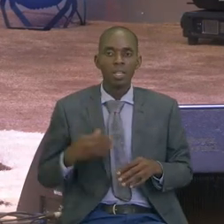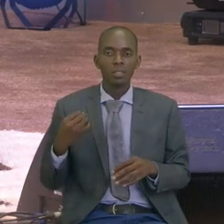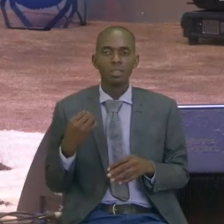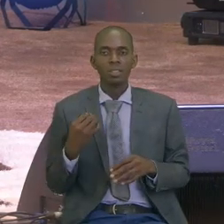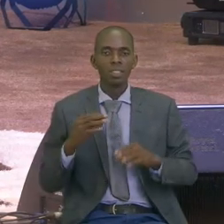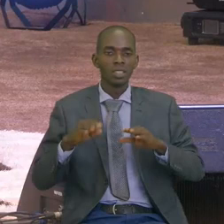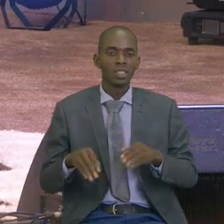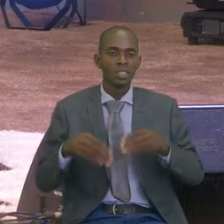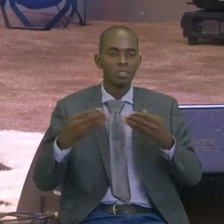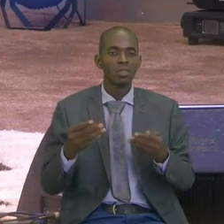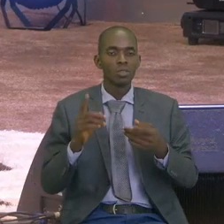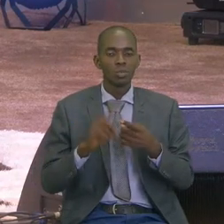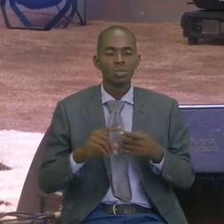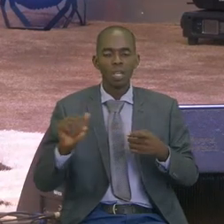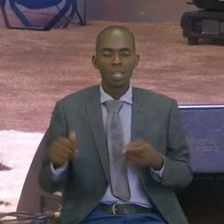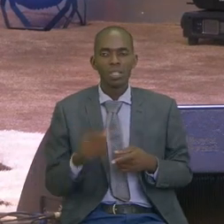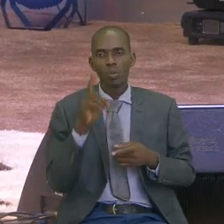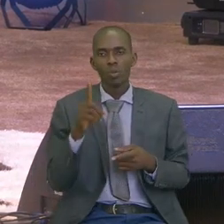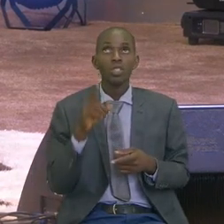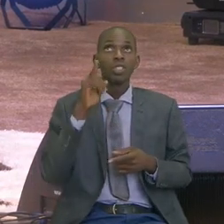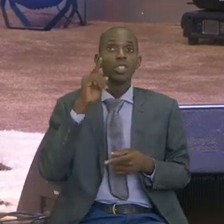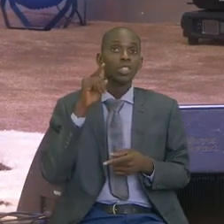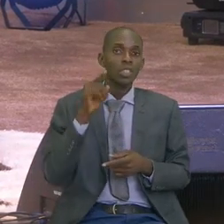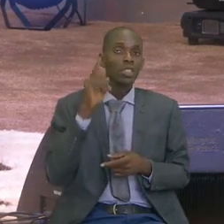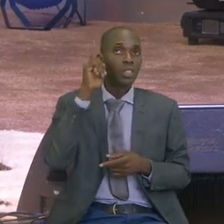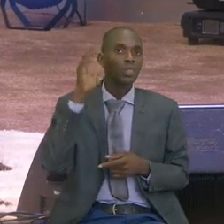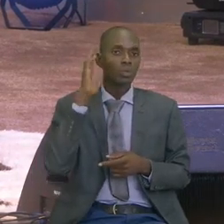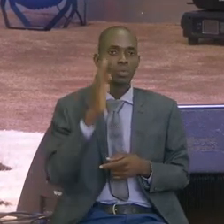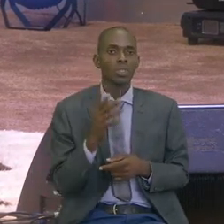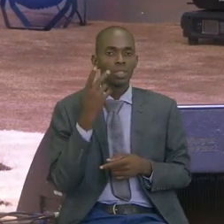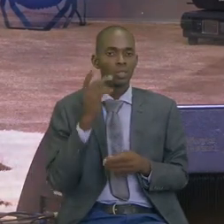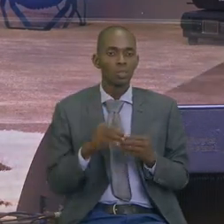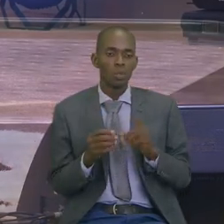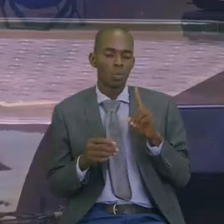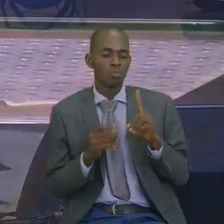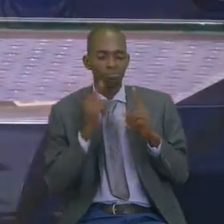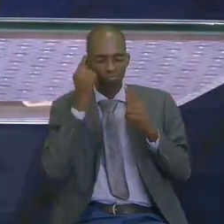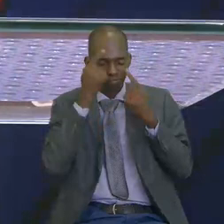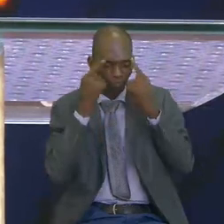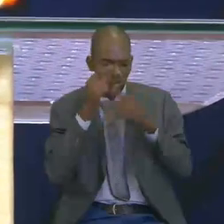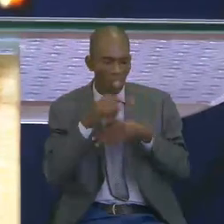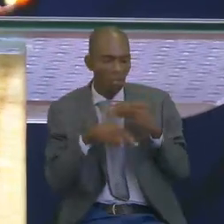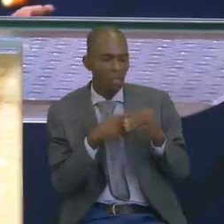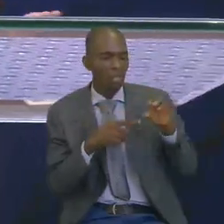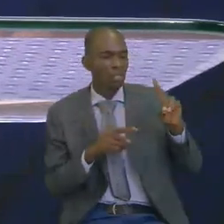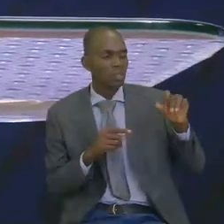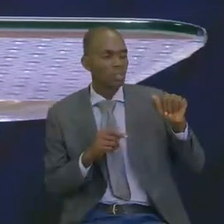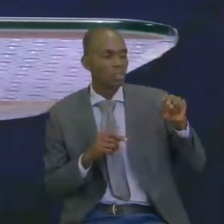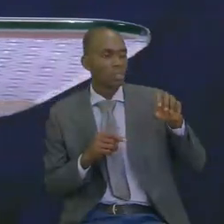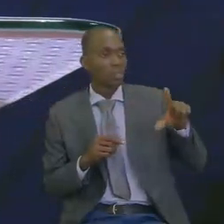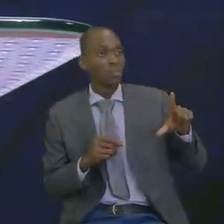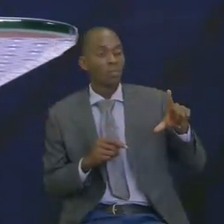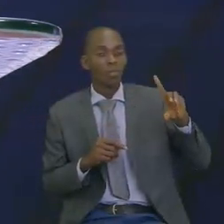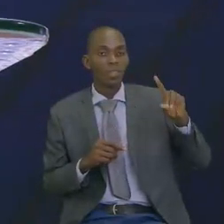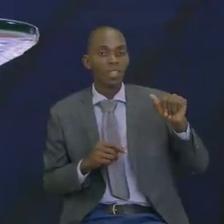to whomsoever he will. Number one, think about Daniel. Daniel in the